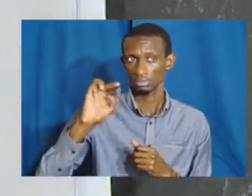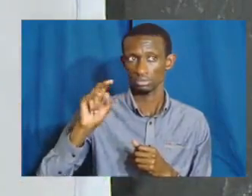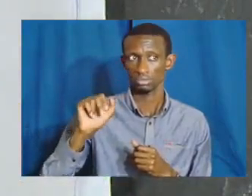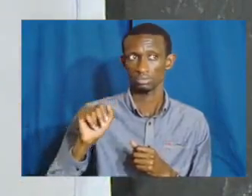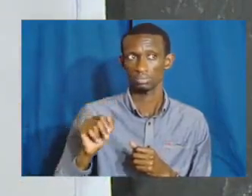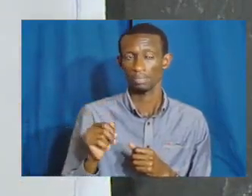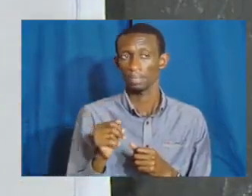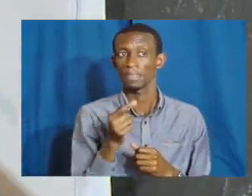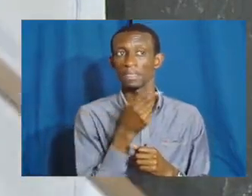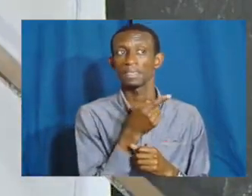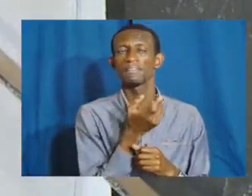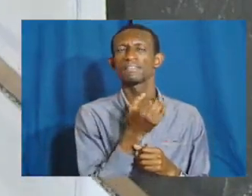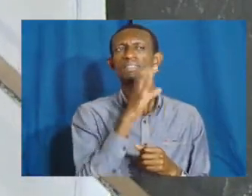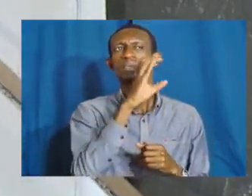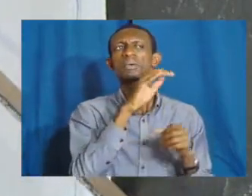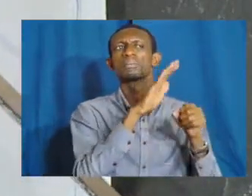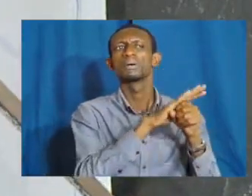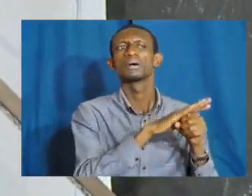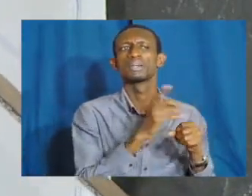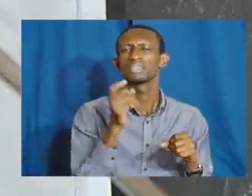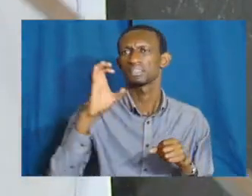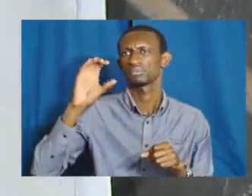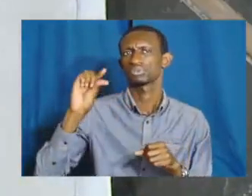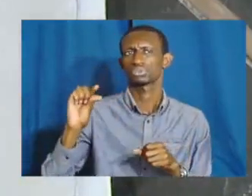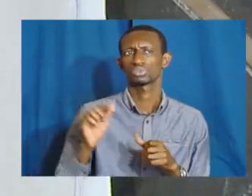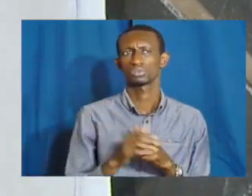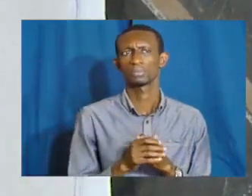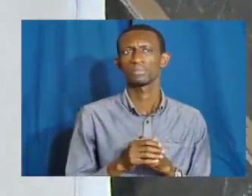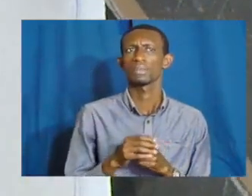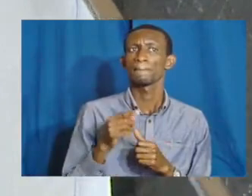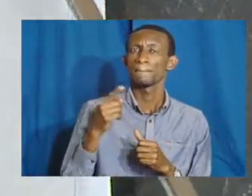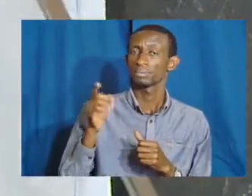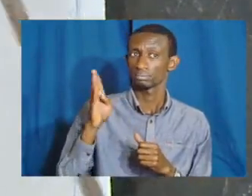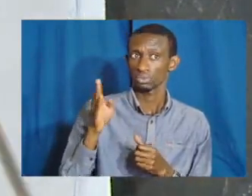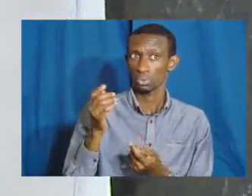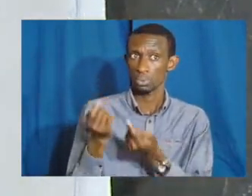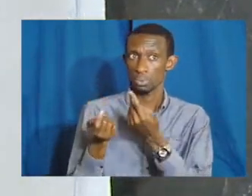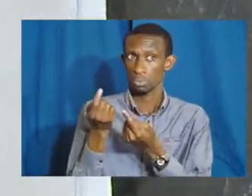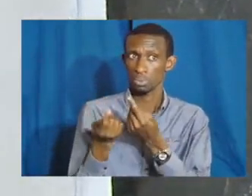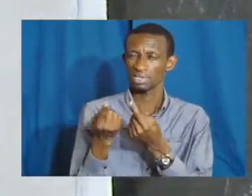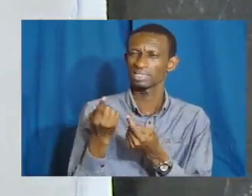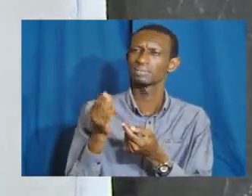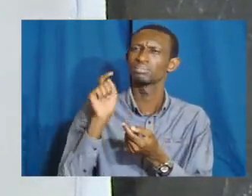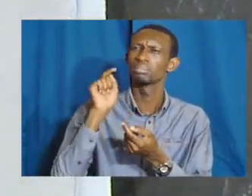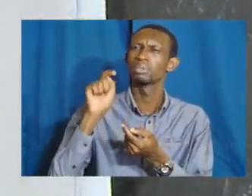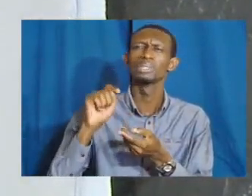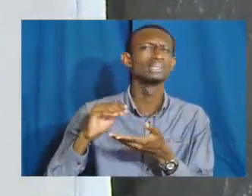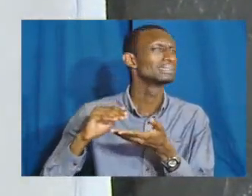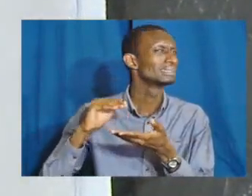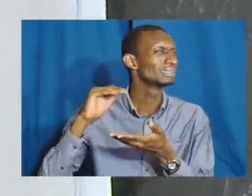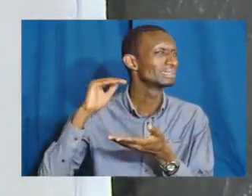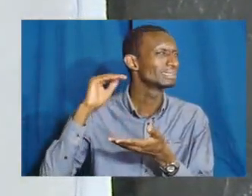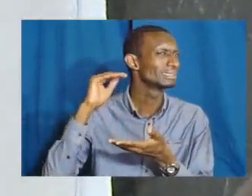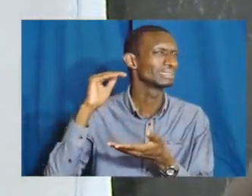this one has more carbon atoms, this has less carbon atoms, but this has, the boiling point is very high.